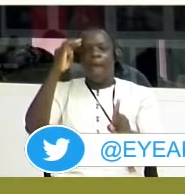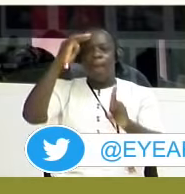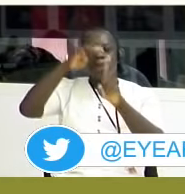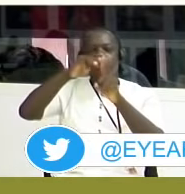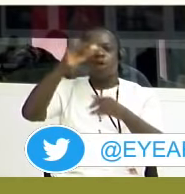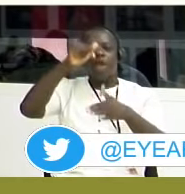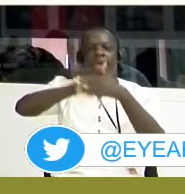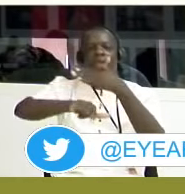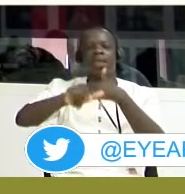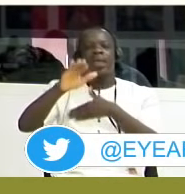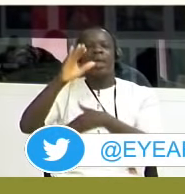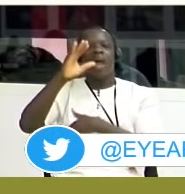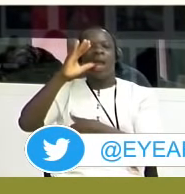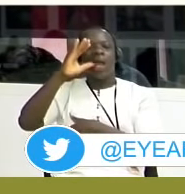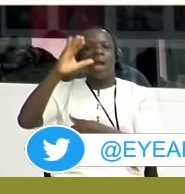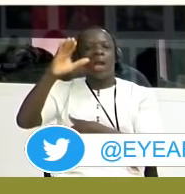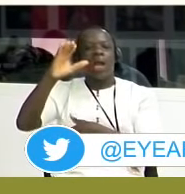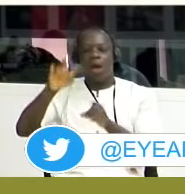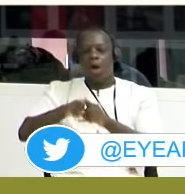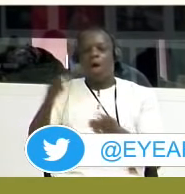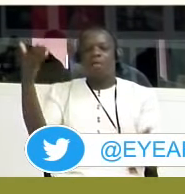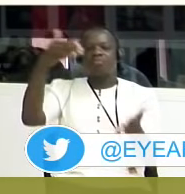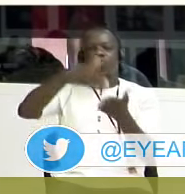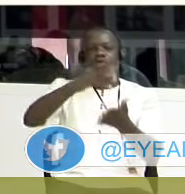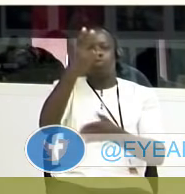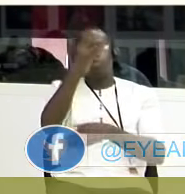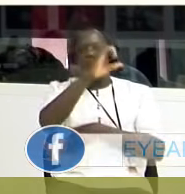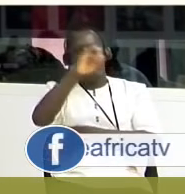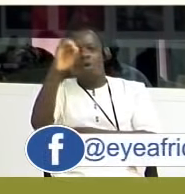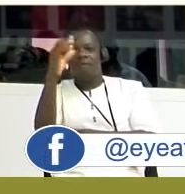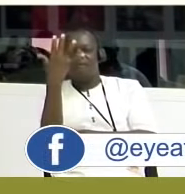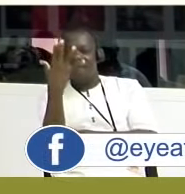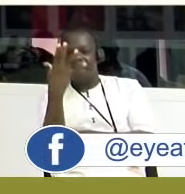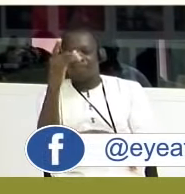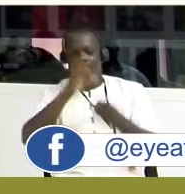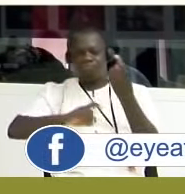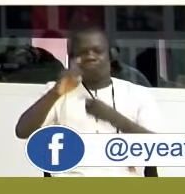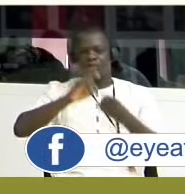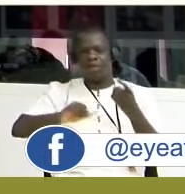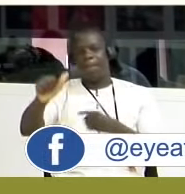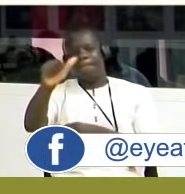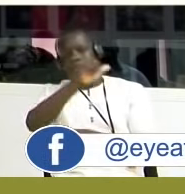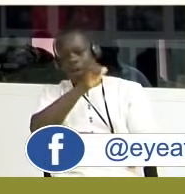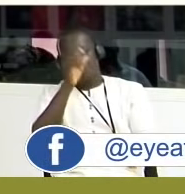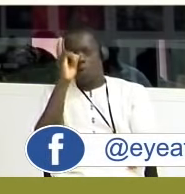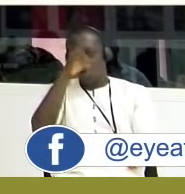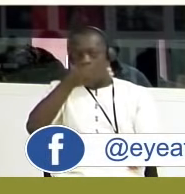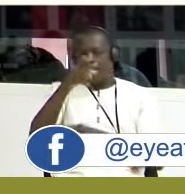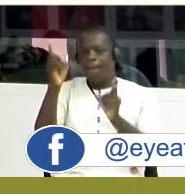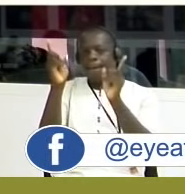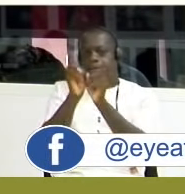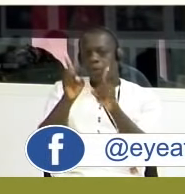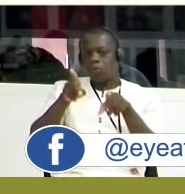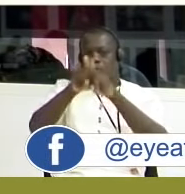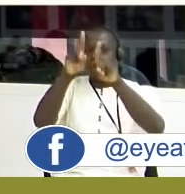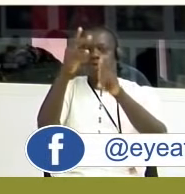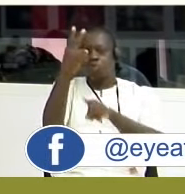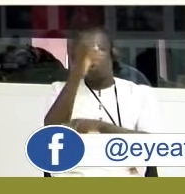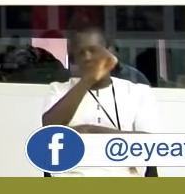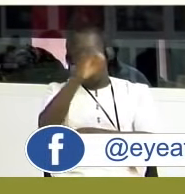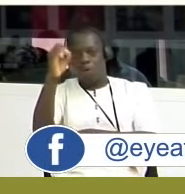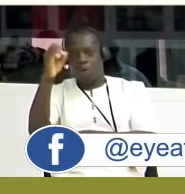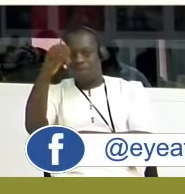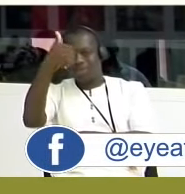Up to 2005, I came back home. It coincided with the 2006